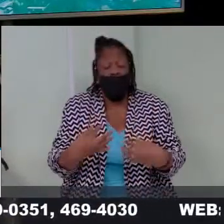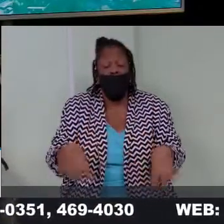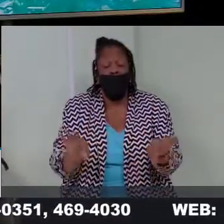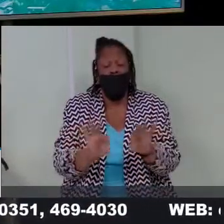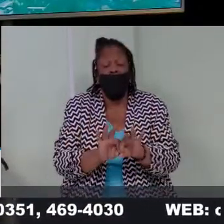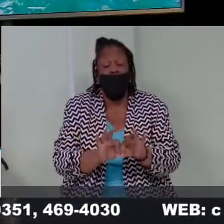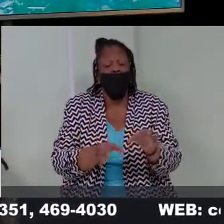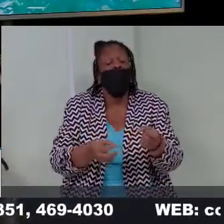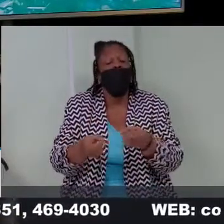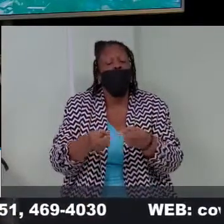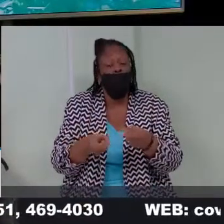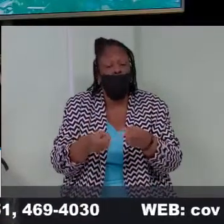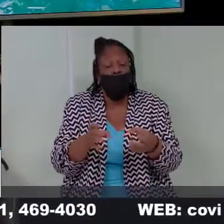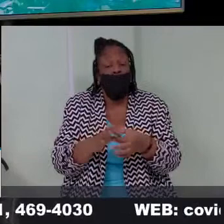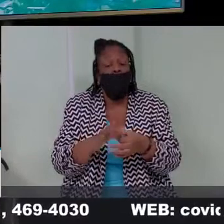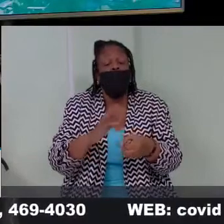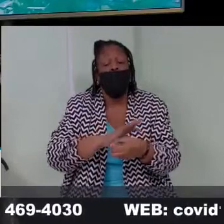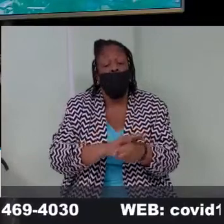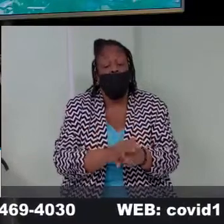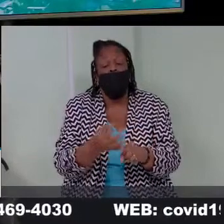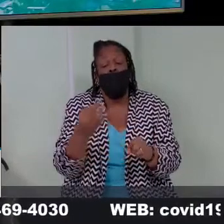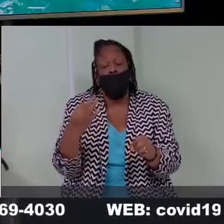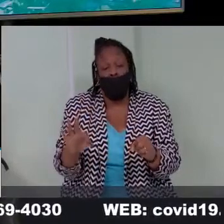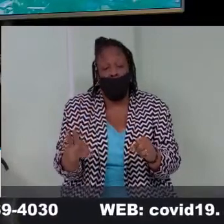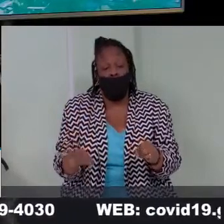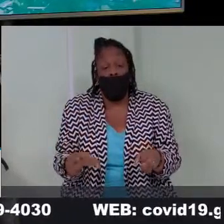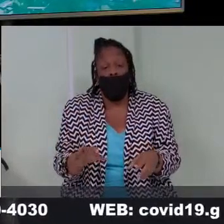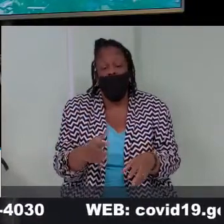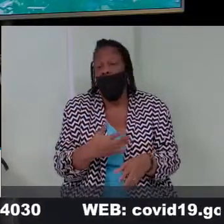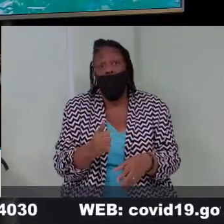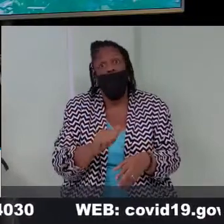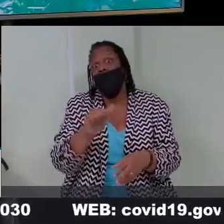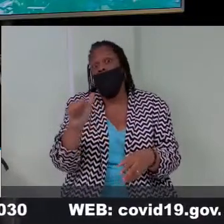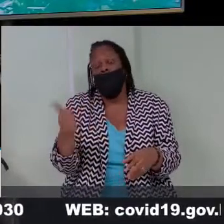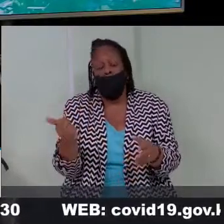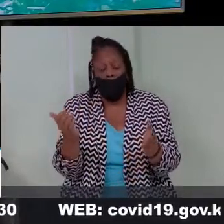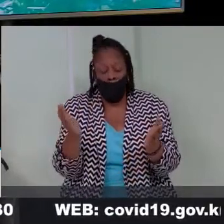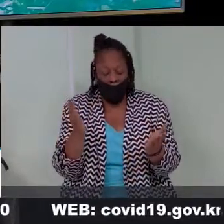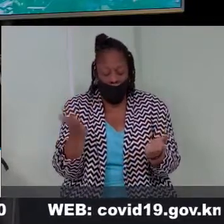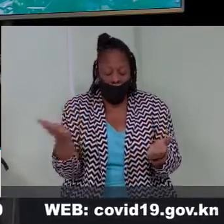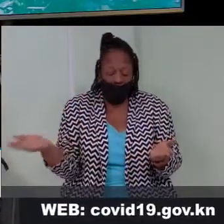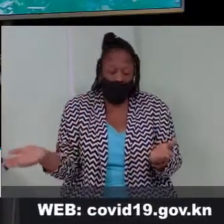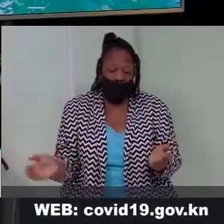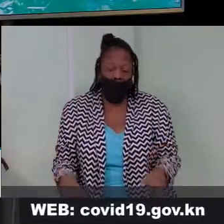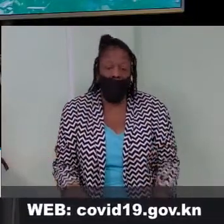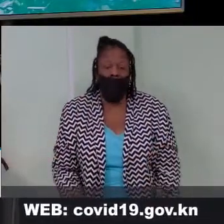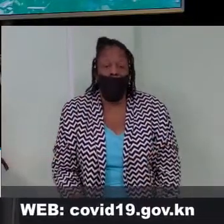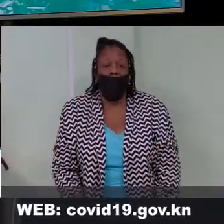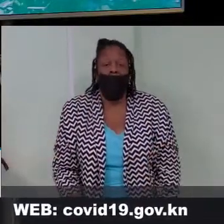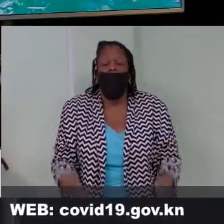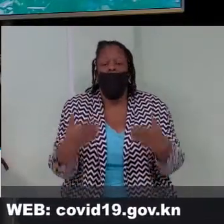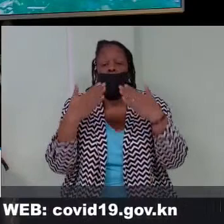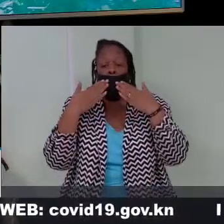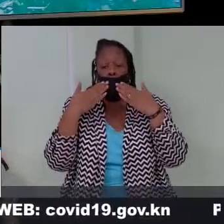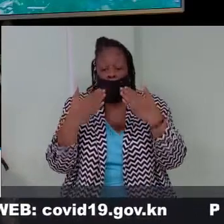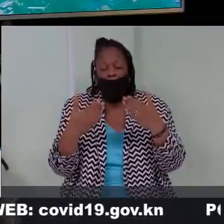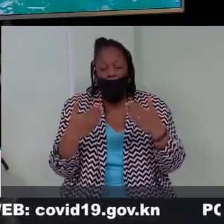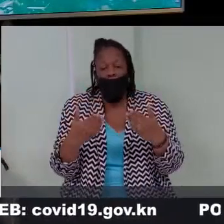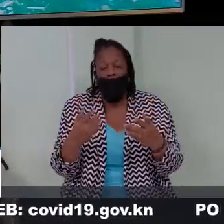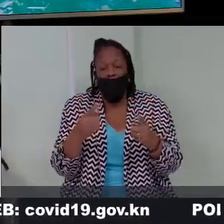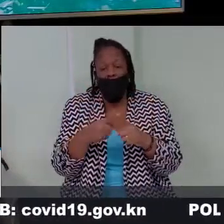but in this case, the management of the COVID-19 pandemic. We thank Dr. Laws and